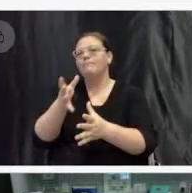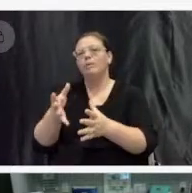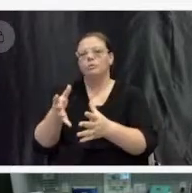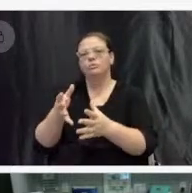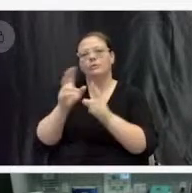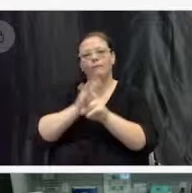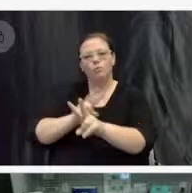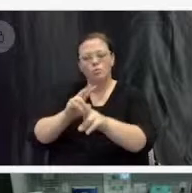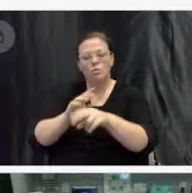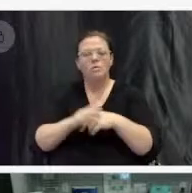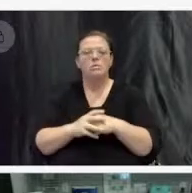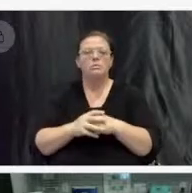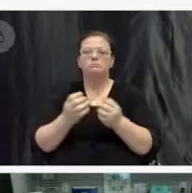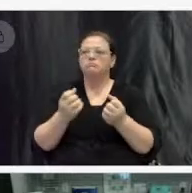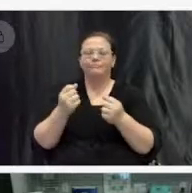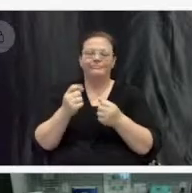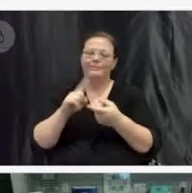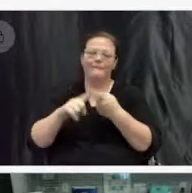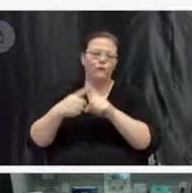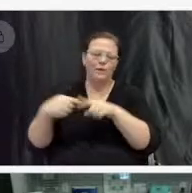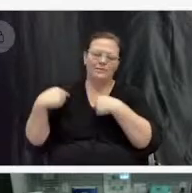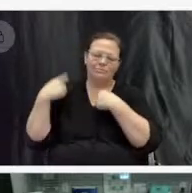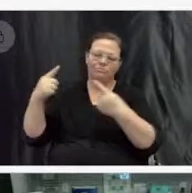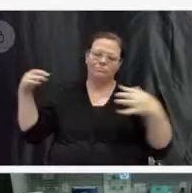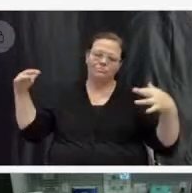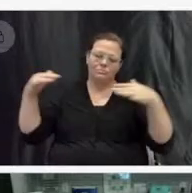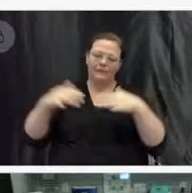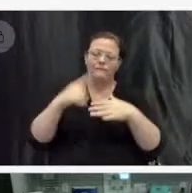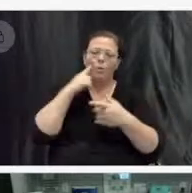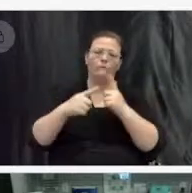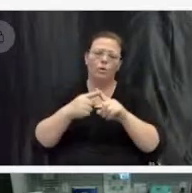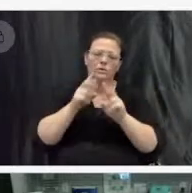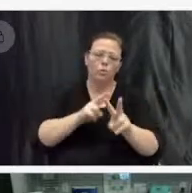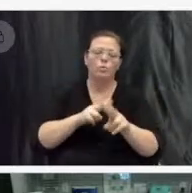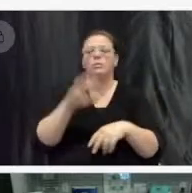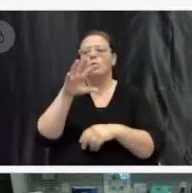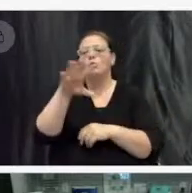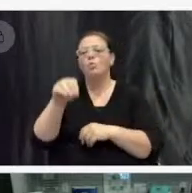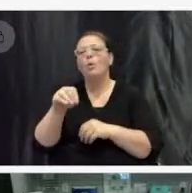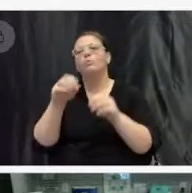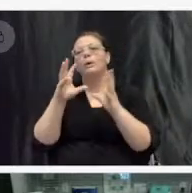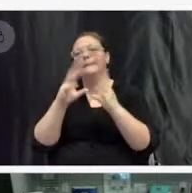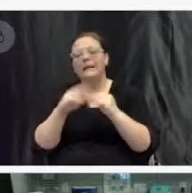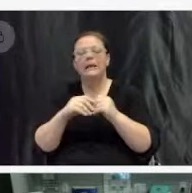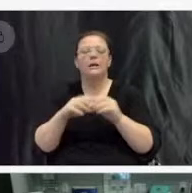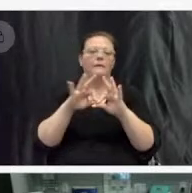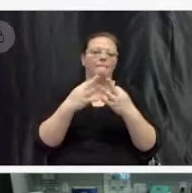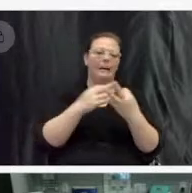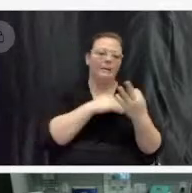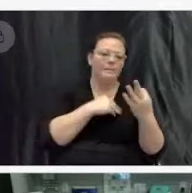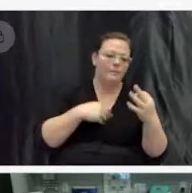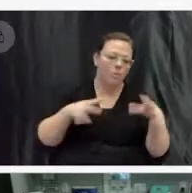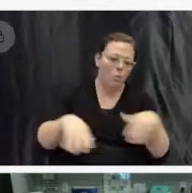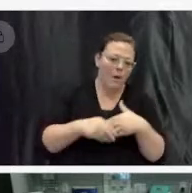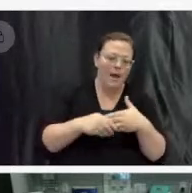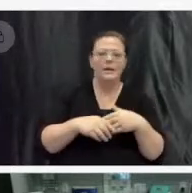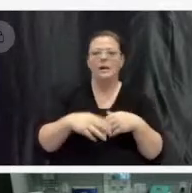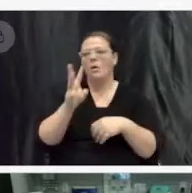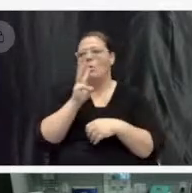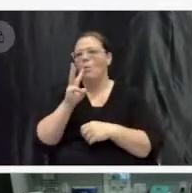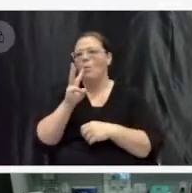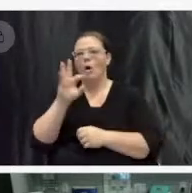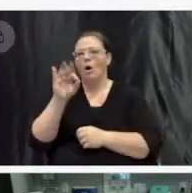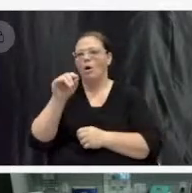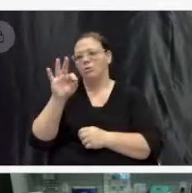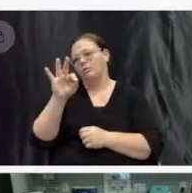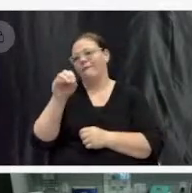of longtime friends coming into town for a friend's funeral, corporate meeting, family member wedding, waterfowl